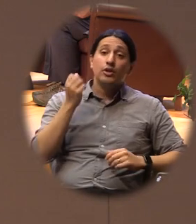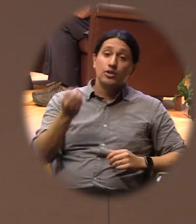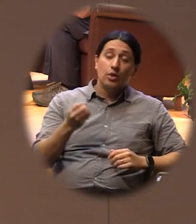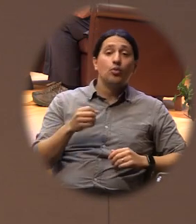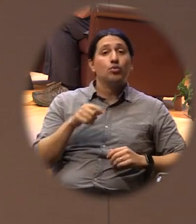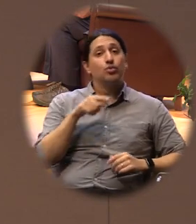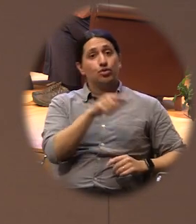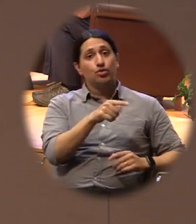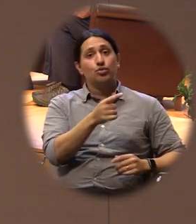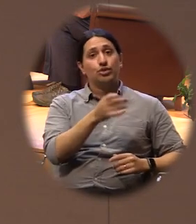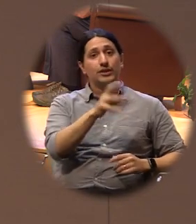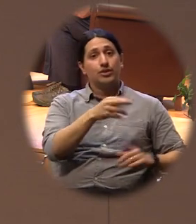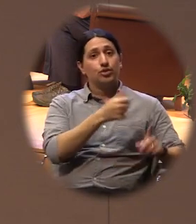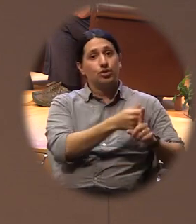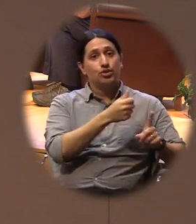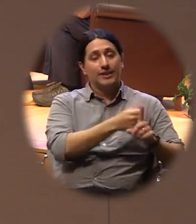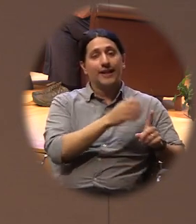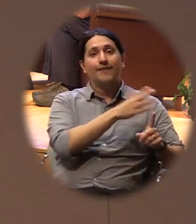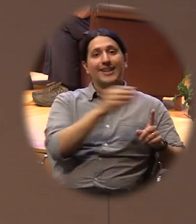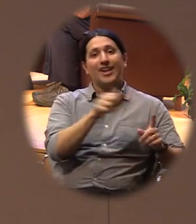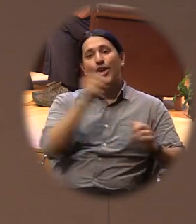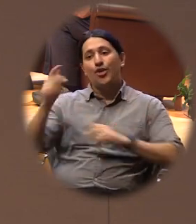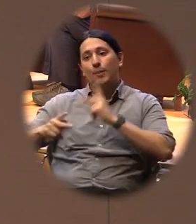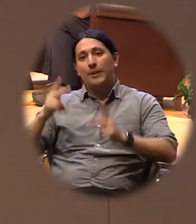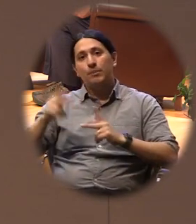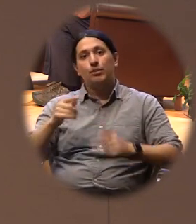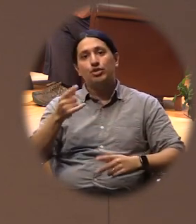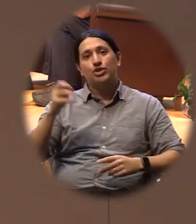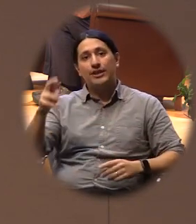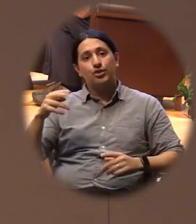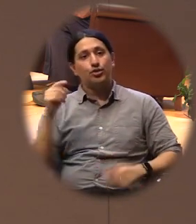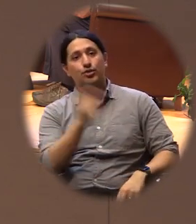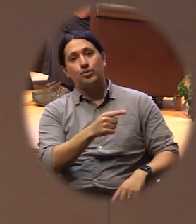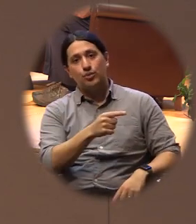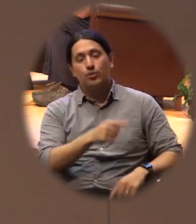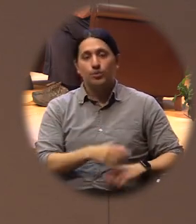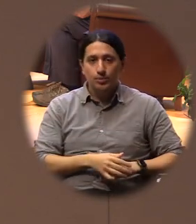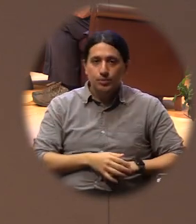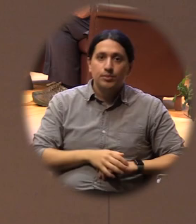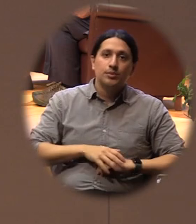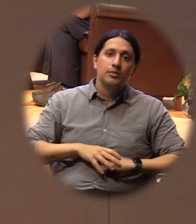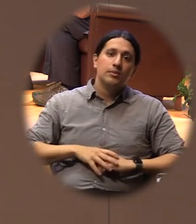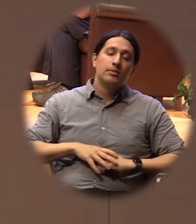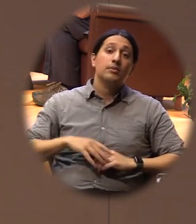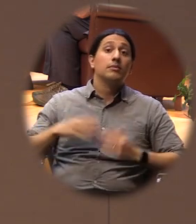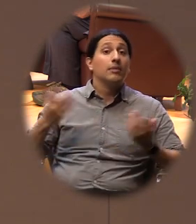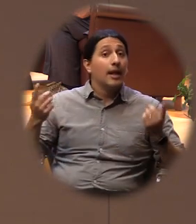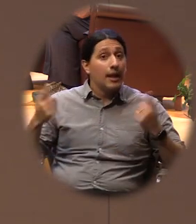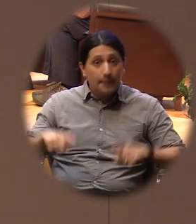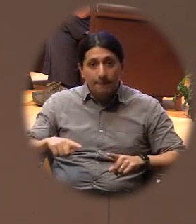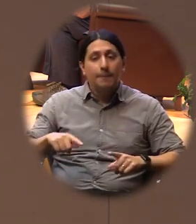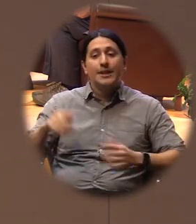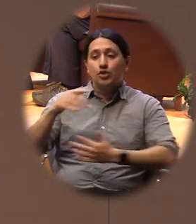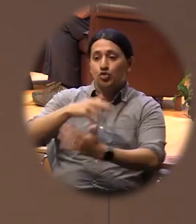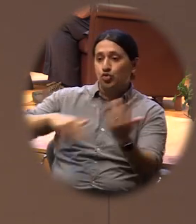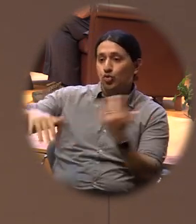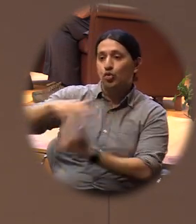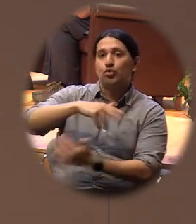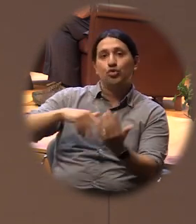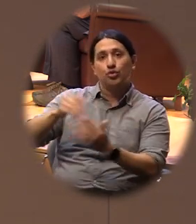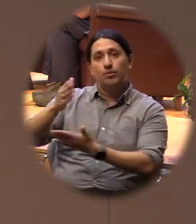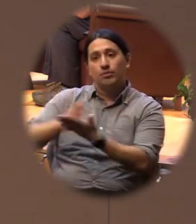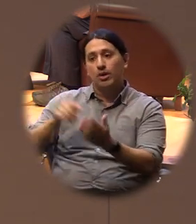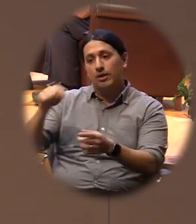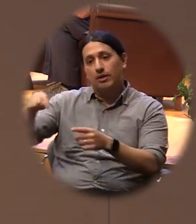yourself. So what they're finding as they operationalize this is that these social axes of gender